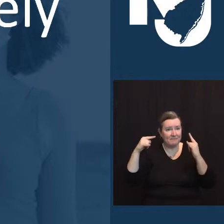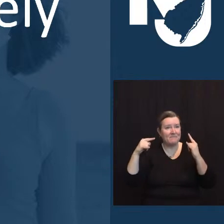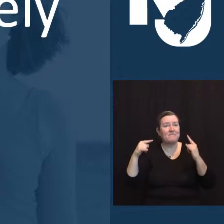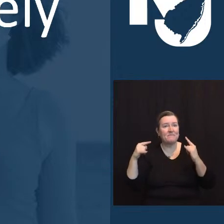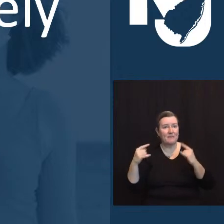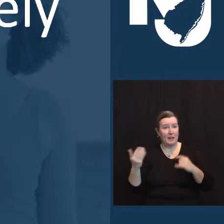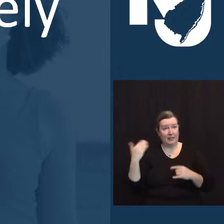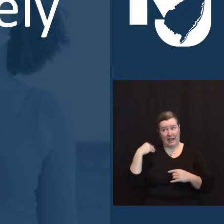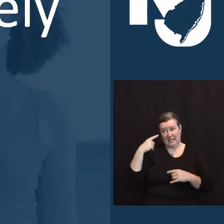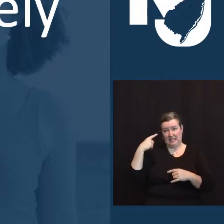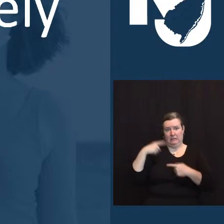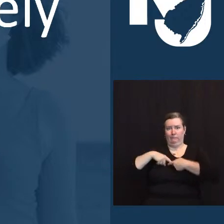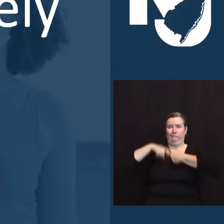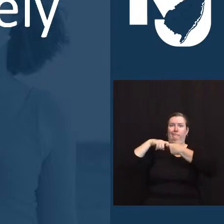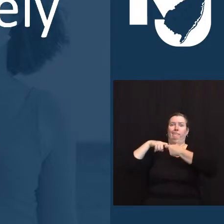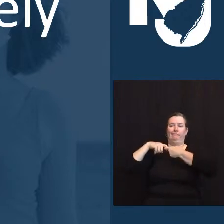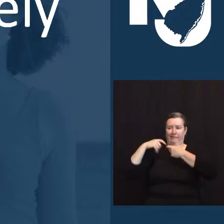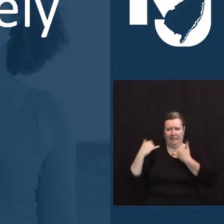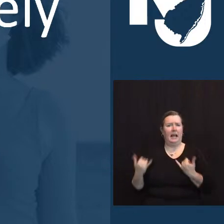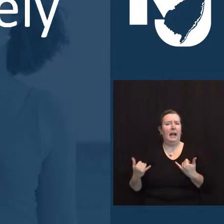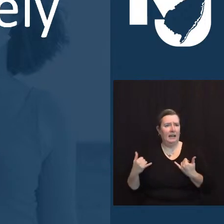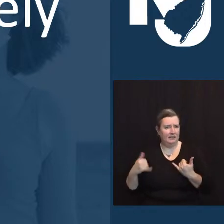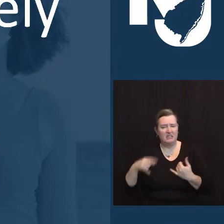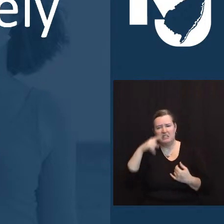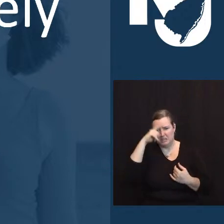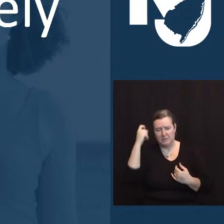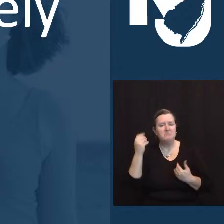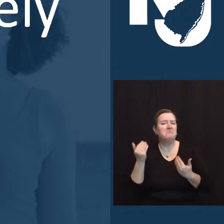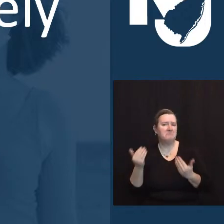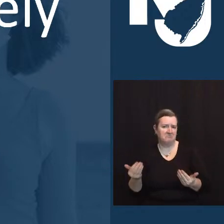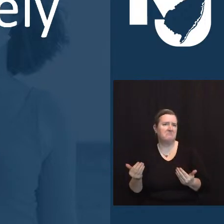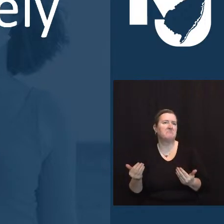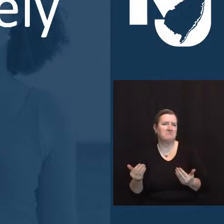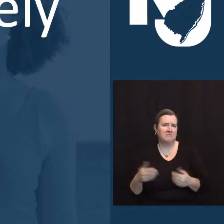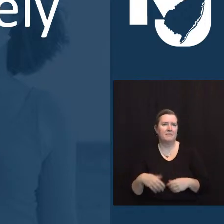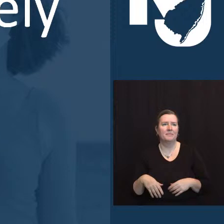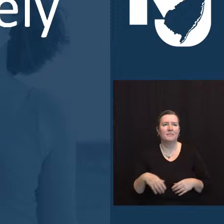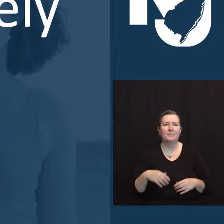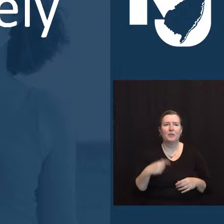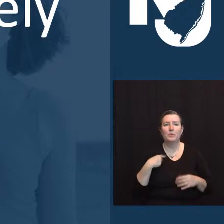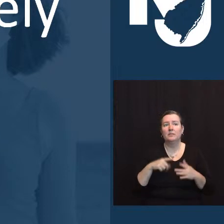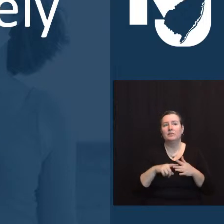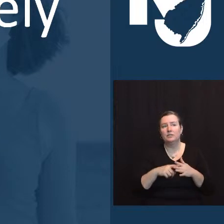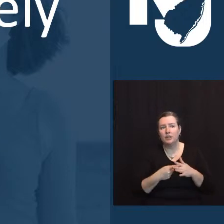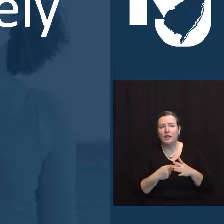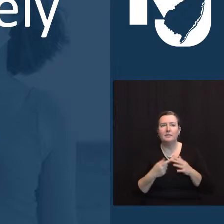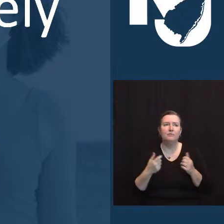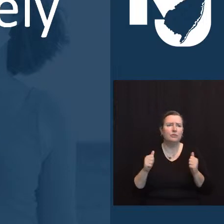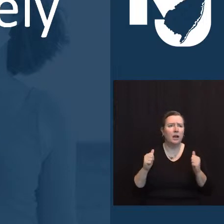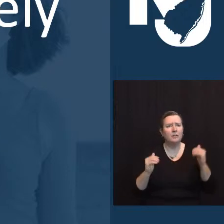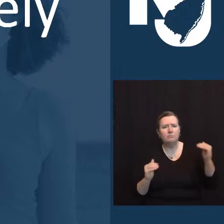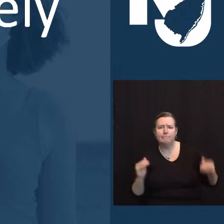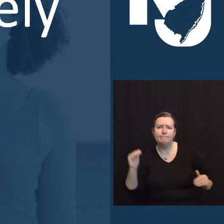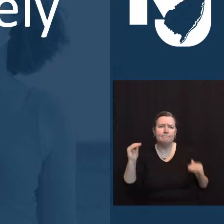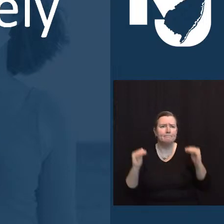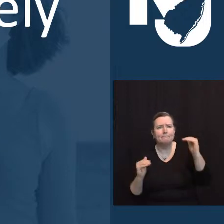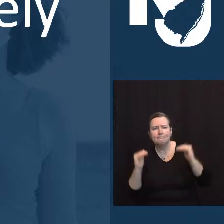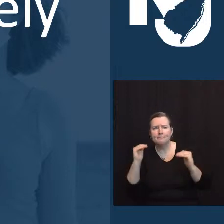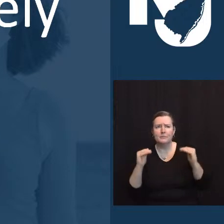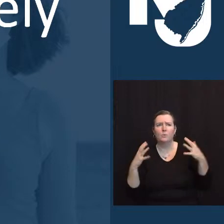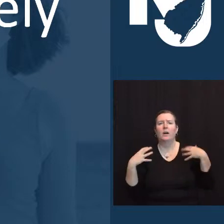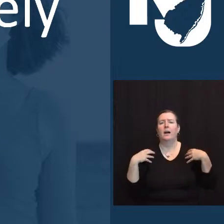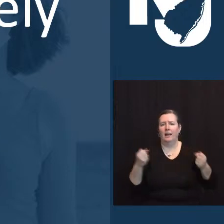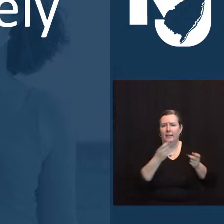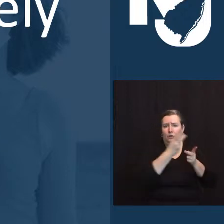year. We've also meaningfully begun the work to correct the inequities in healthcare that this pandemic only further